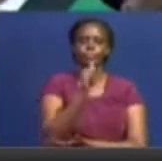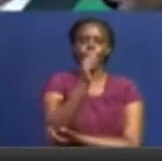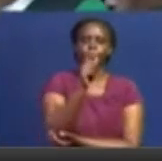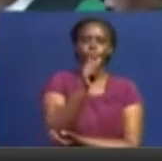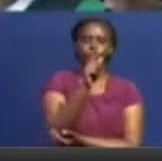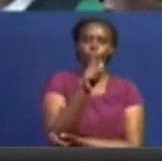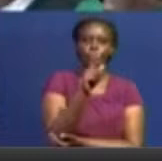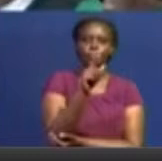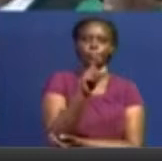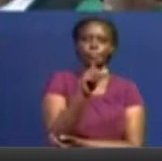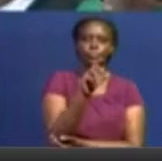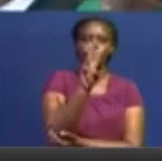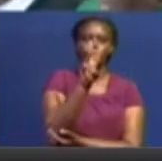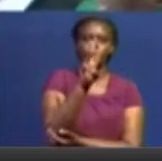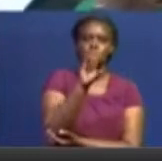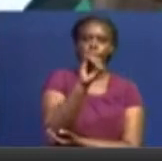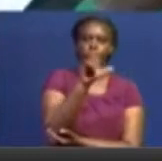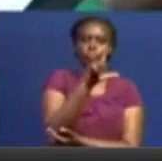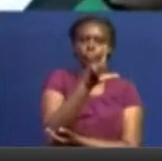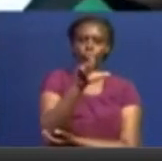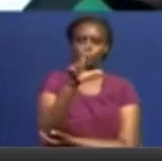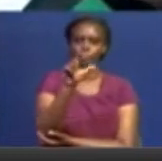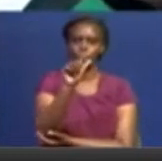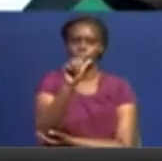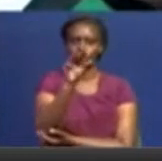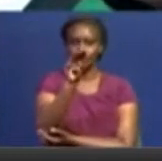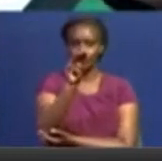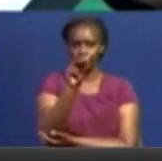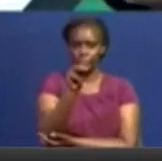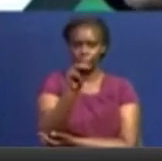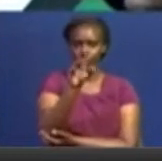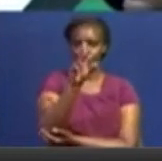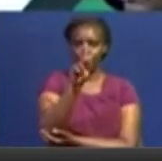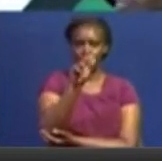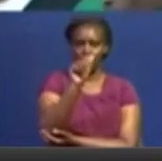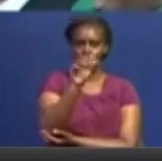Tiati William Kamket Kasait.